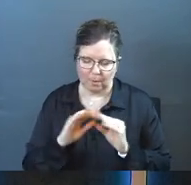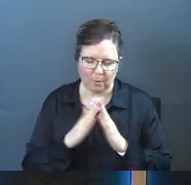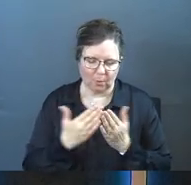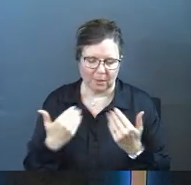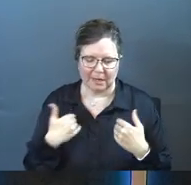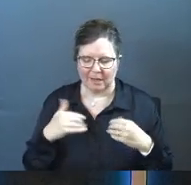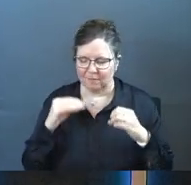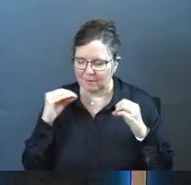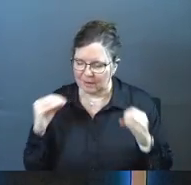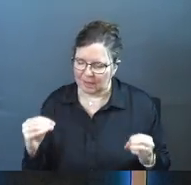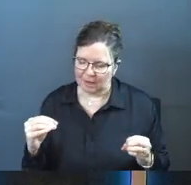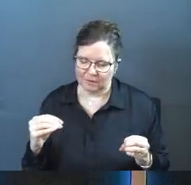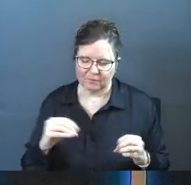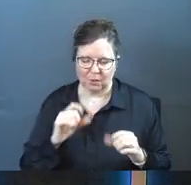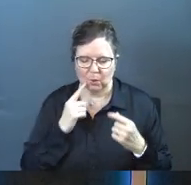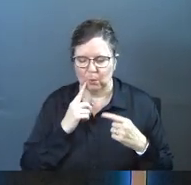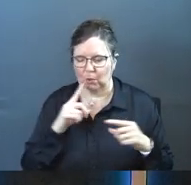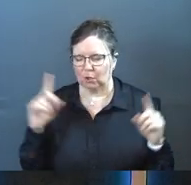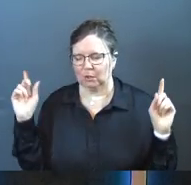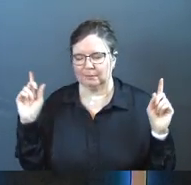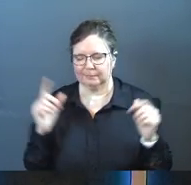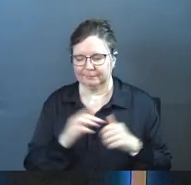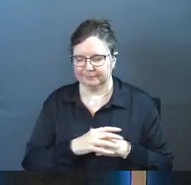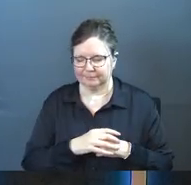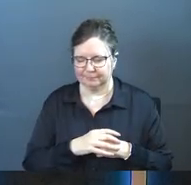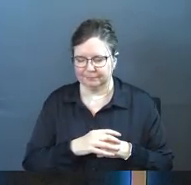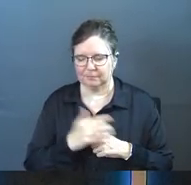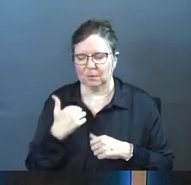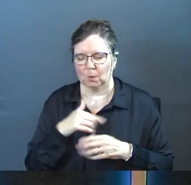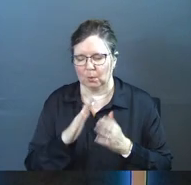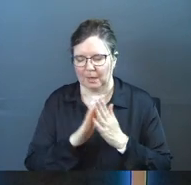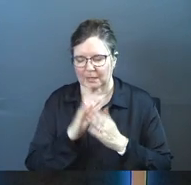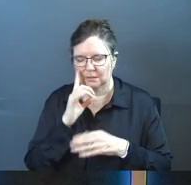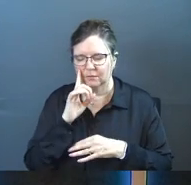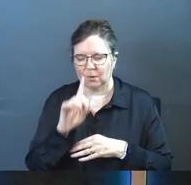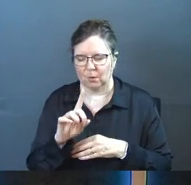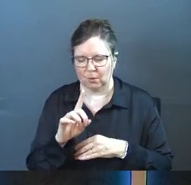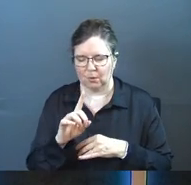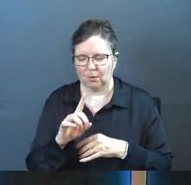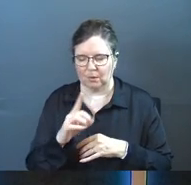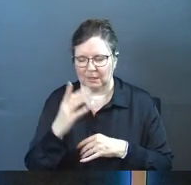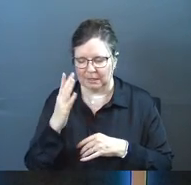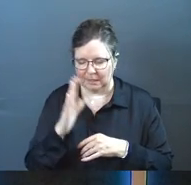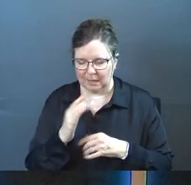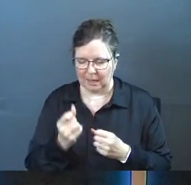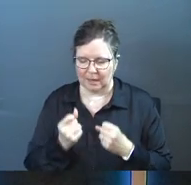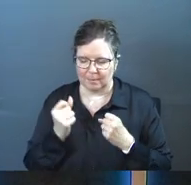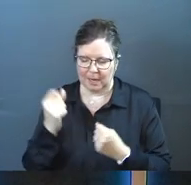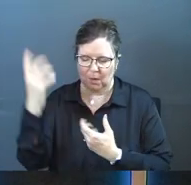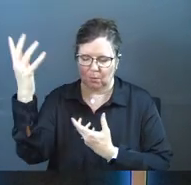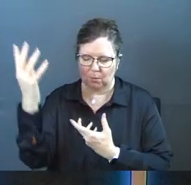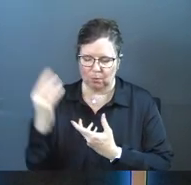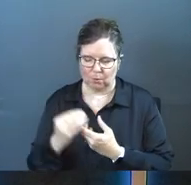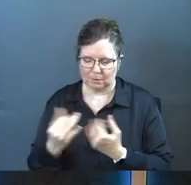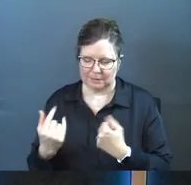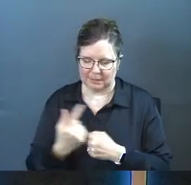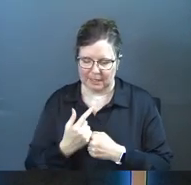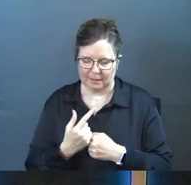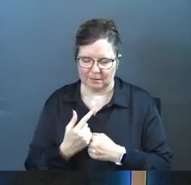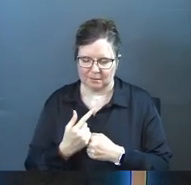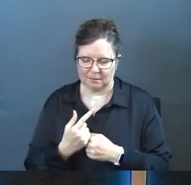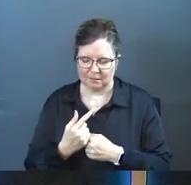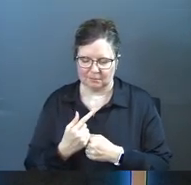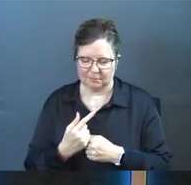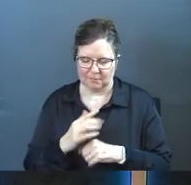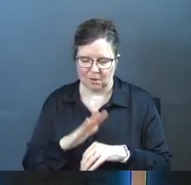book and have none of it work. So we're asking for God power today to be brought